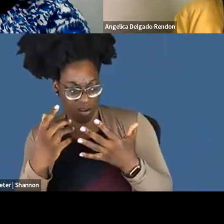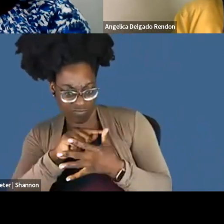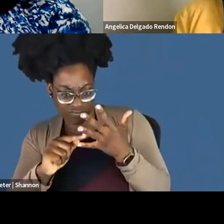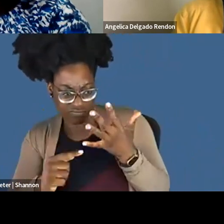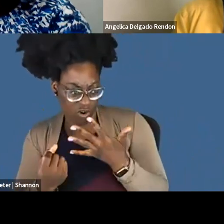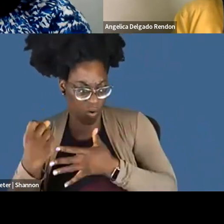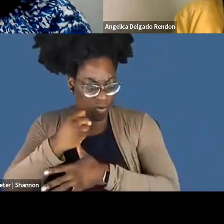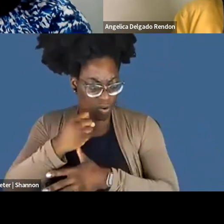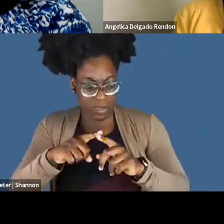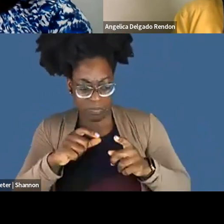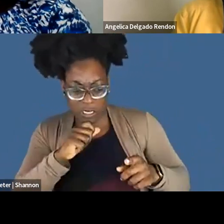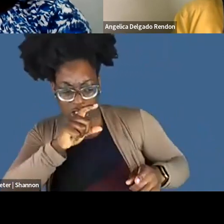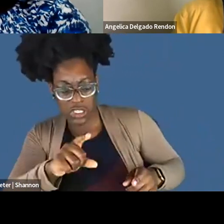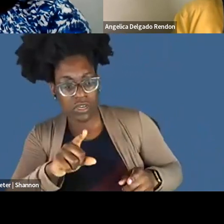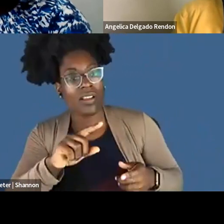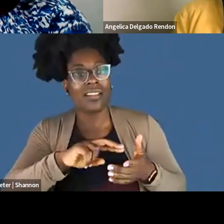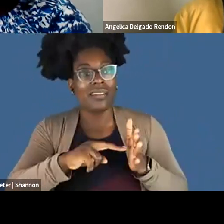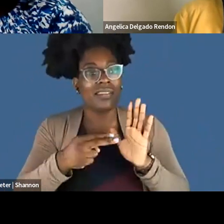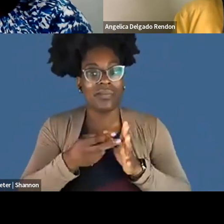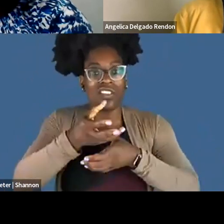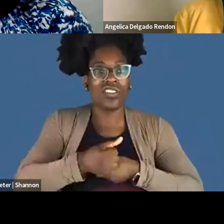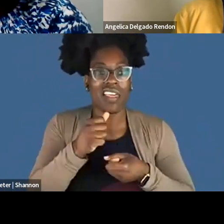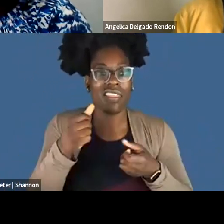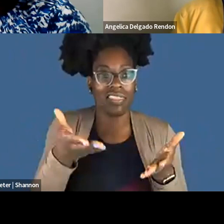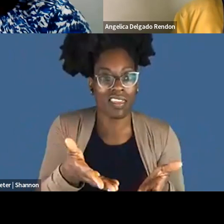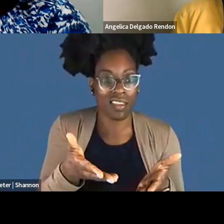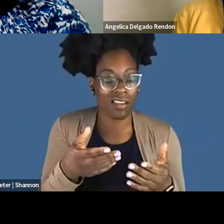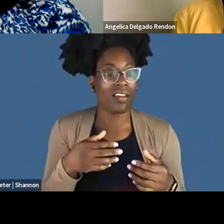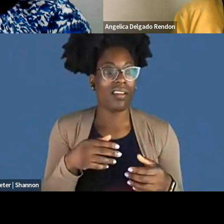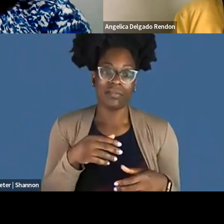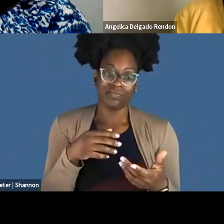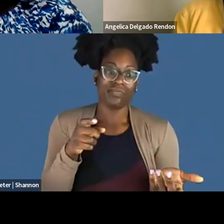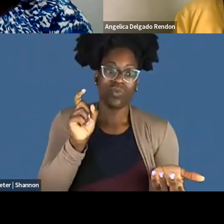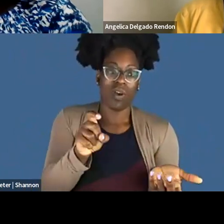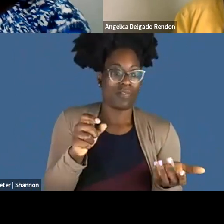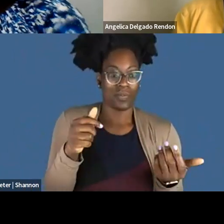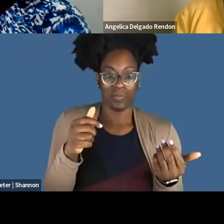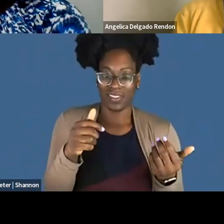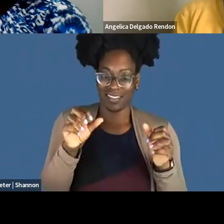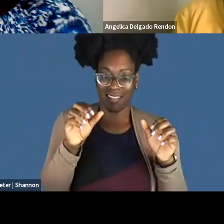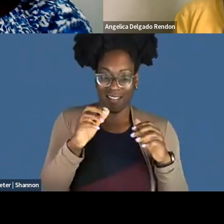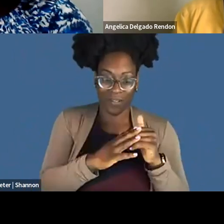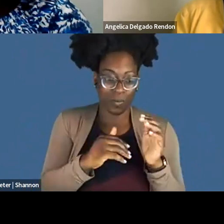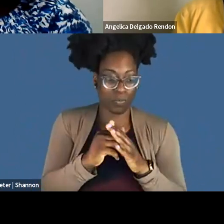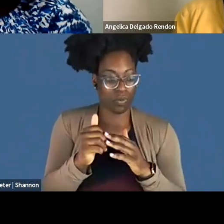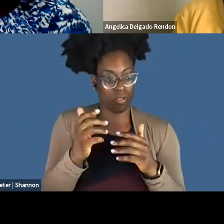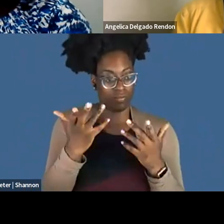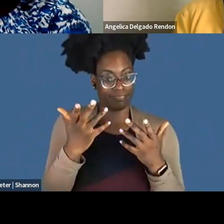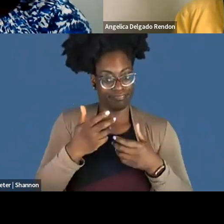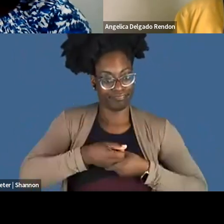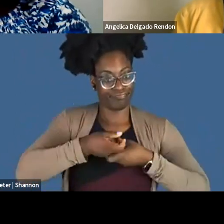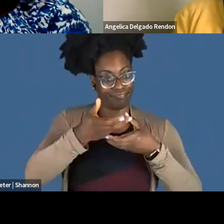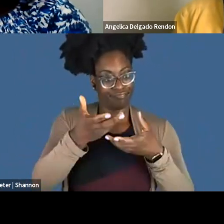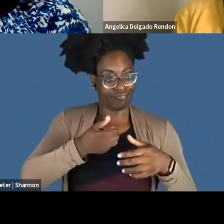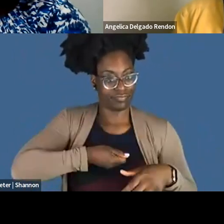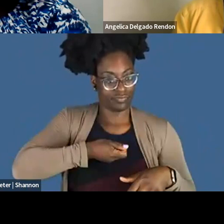we can just bare our souls with one another, then we'll be able to get to this place